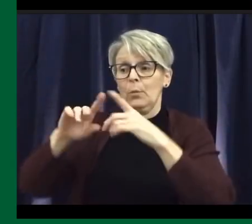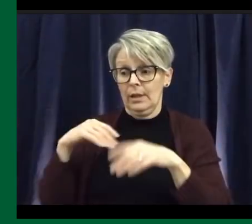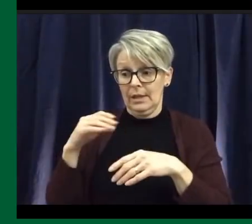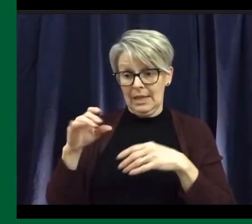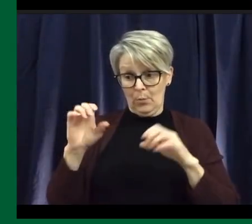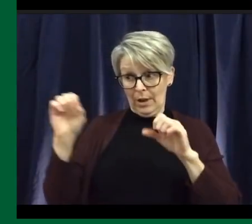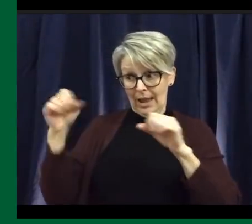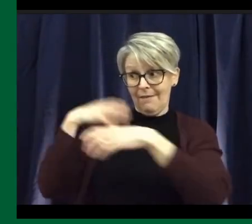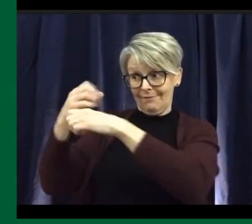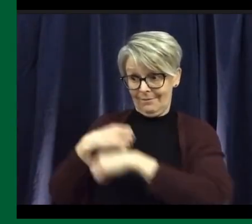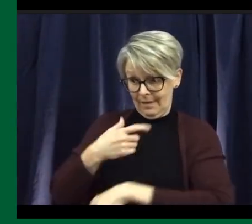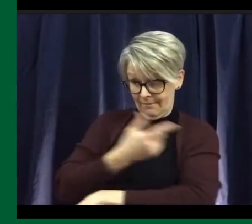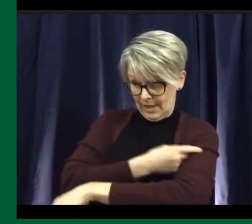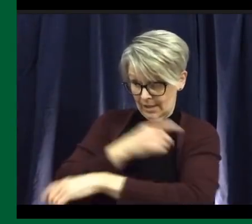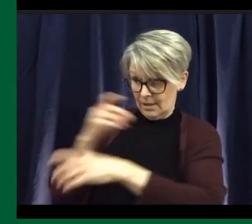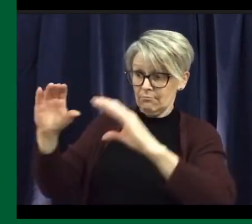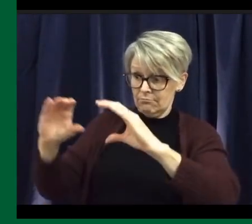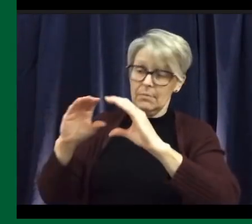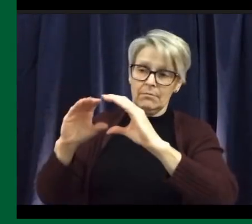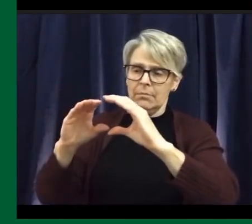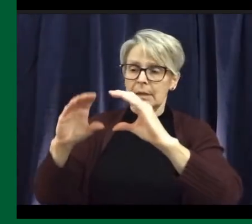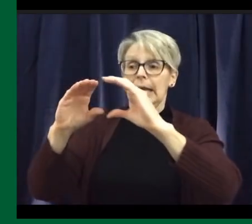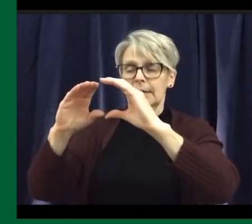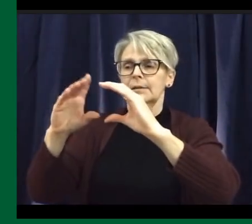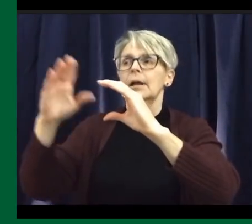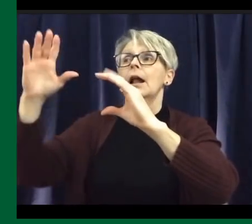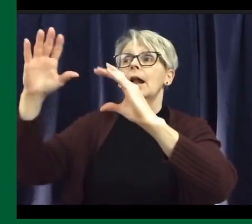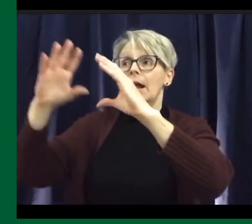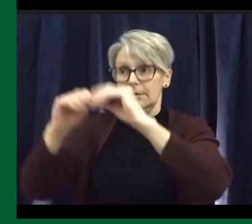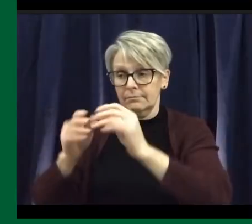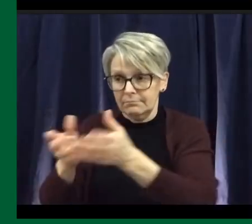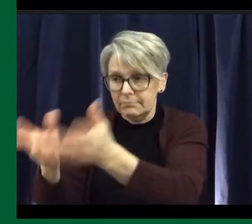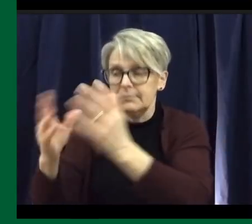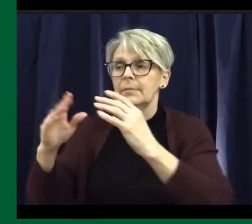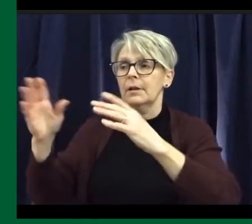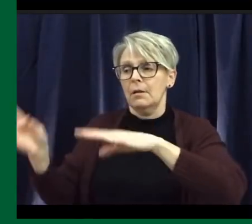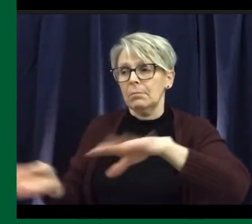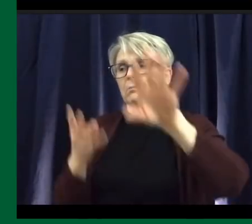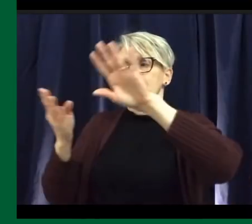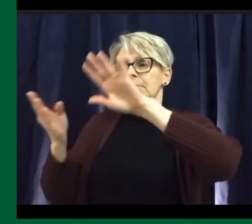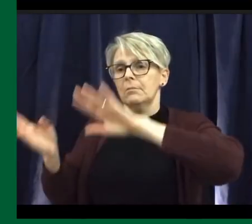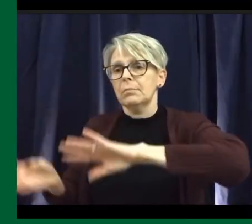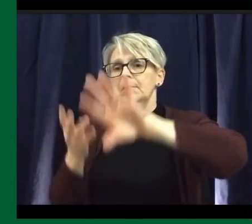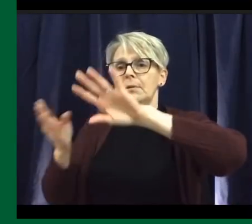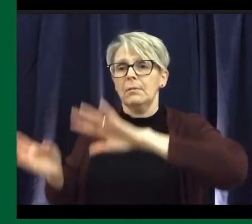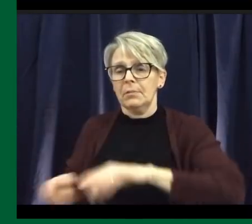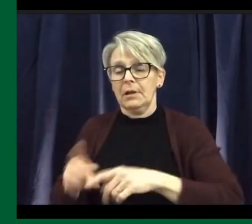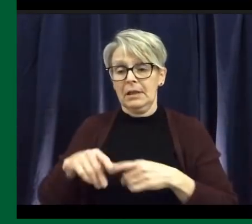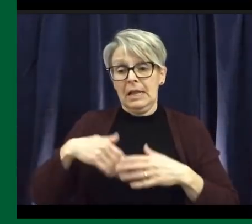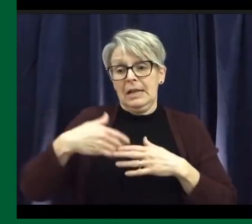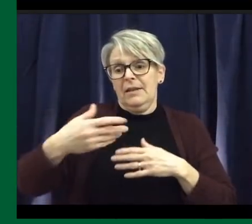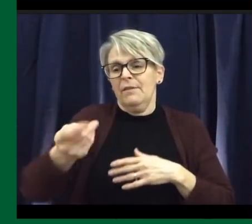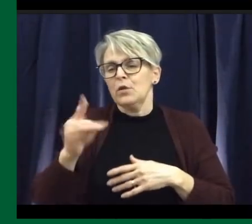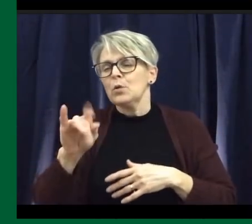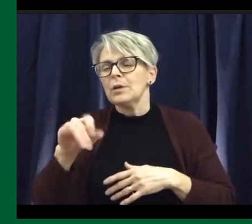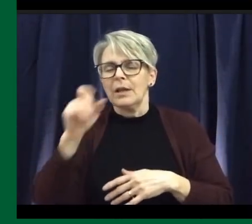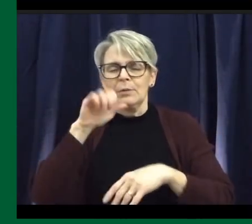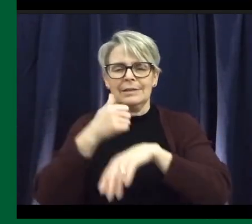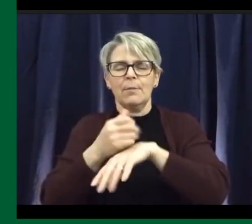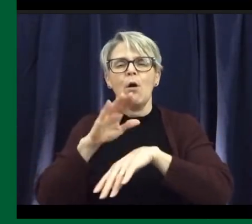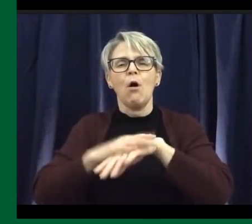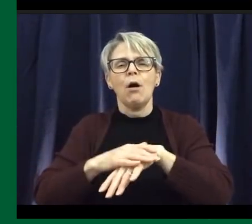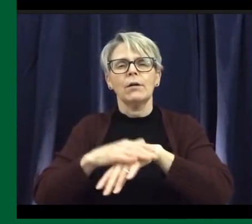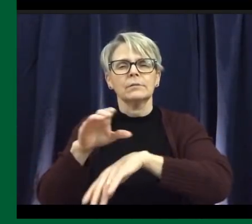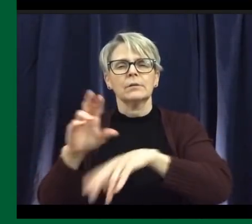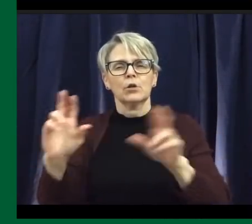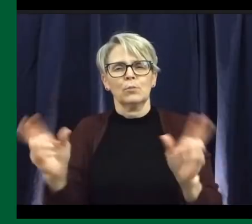to and move through it in that way. In the upcoming days, you're going to see an online booking system as well as a telephone line booking system